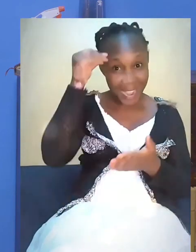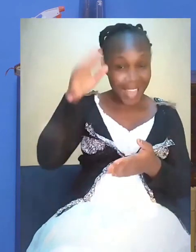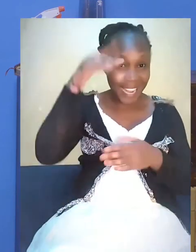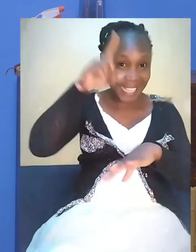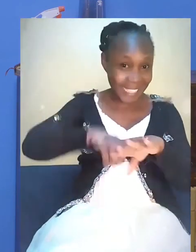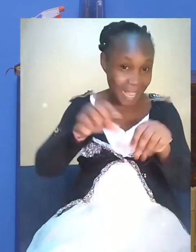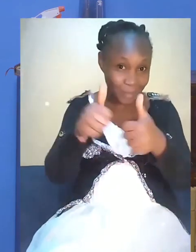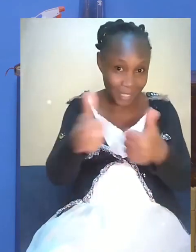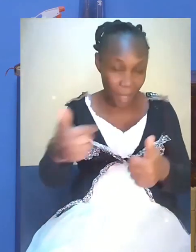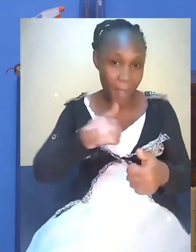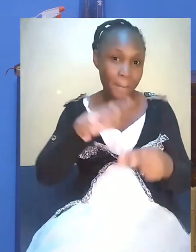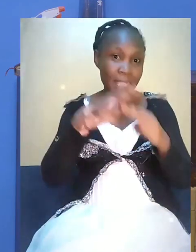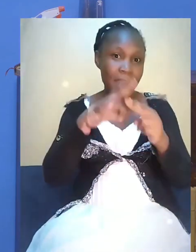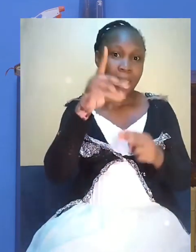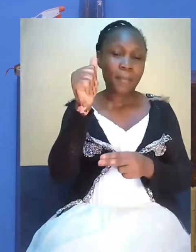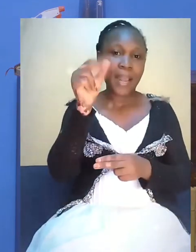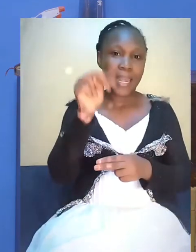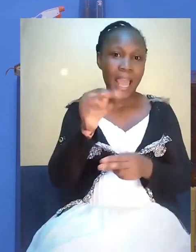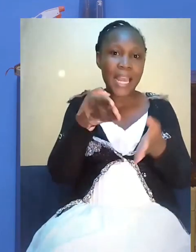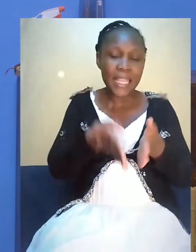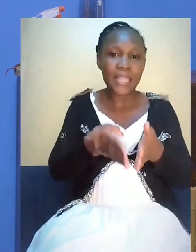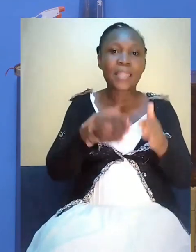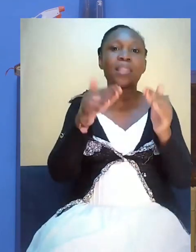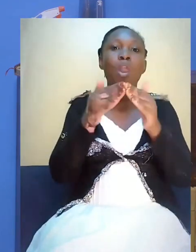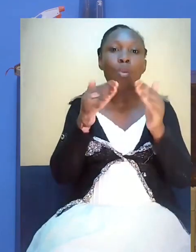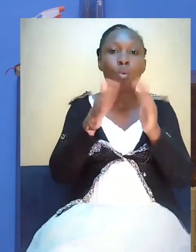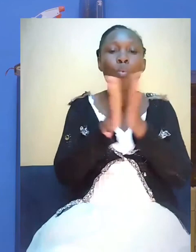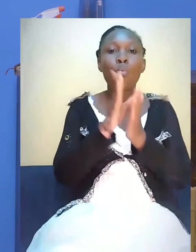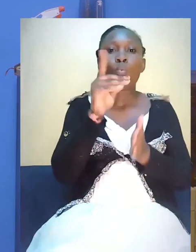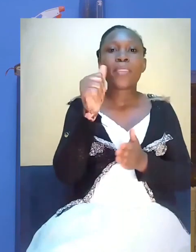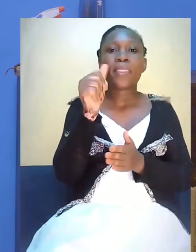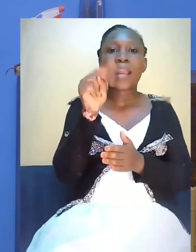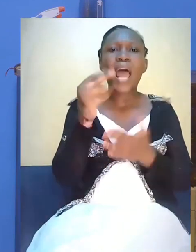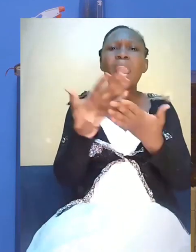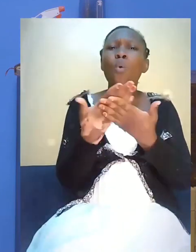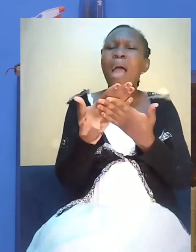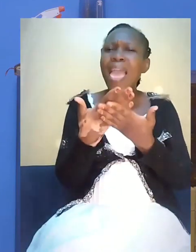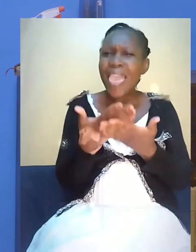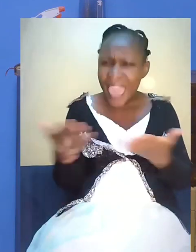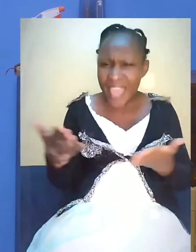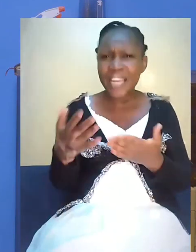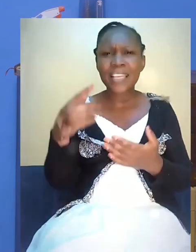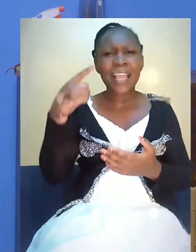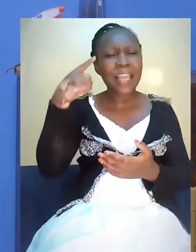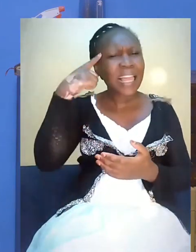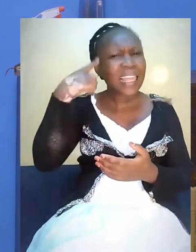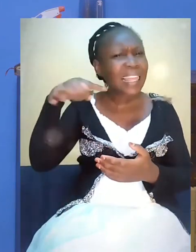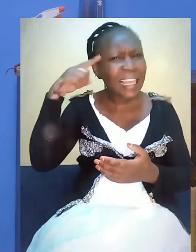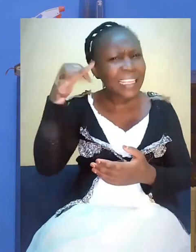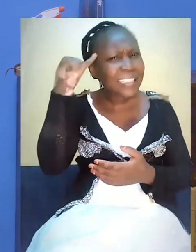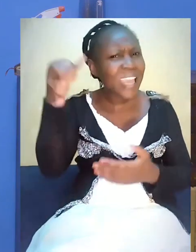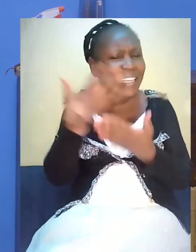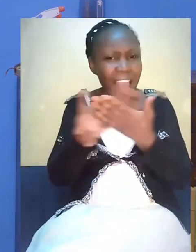time. I've been your host, Duncan Runyu, and this is In the Loo with Duncan Runyu, where every shitty idea gets